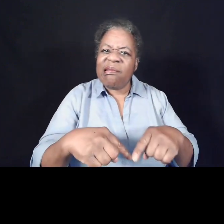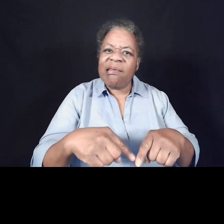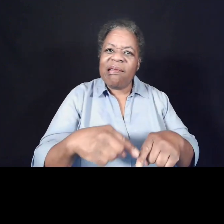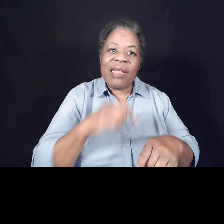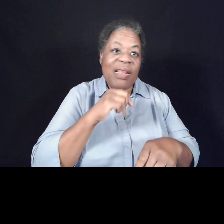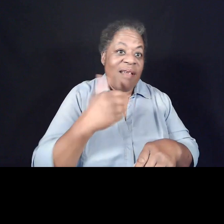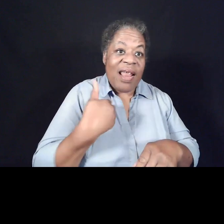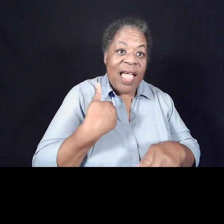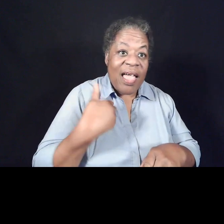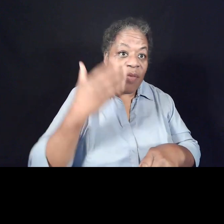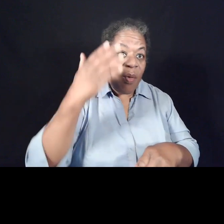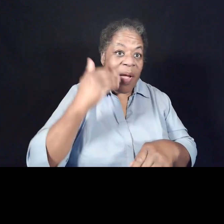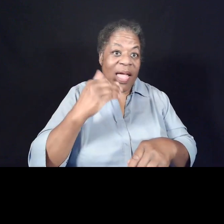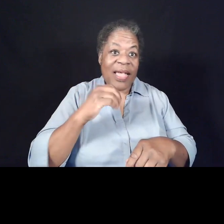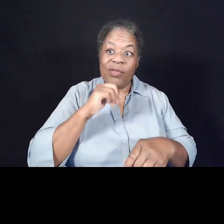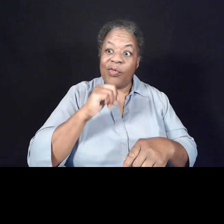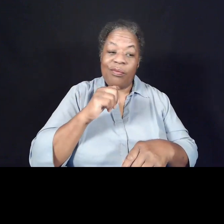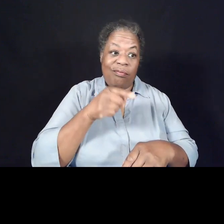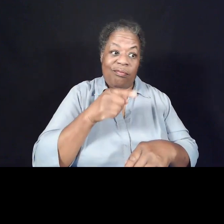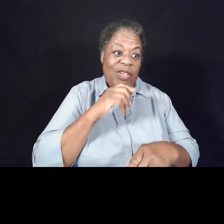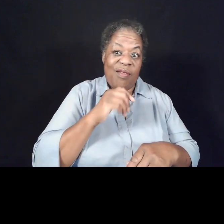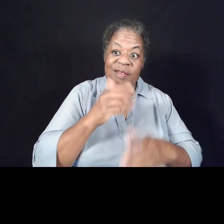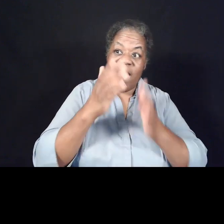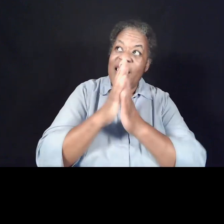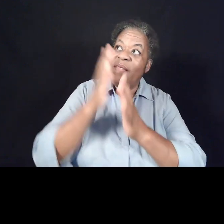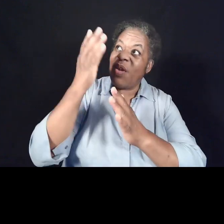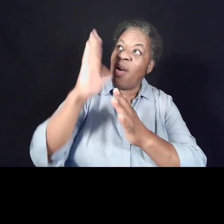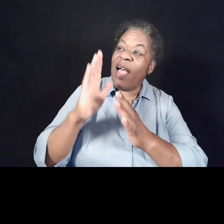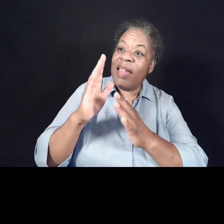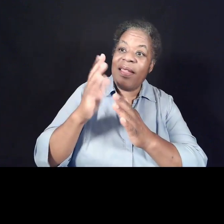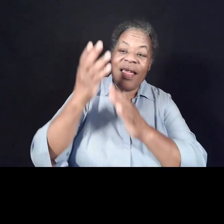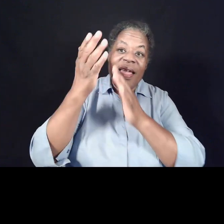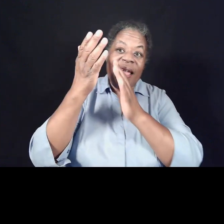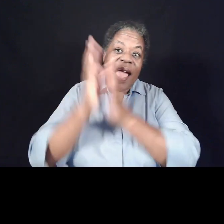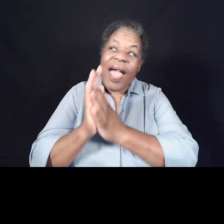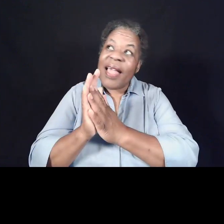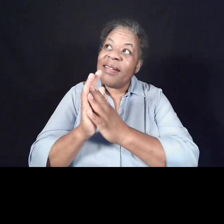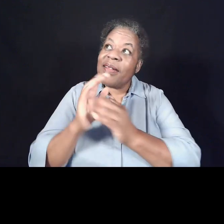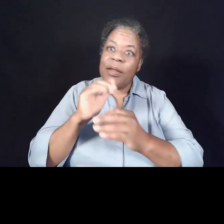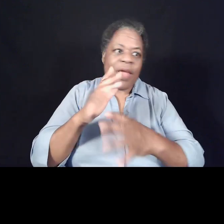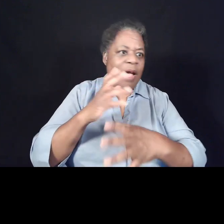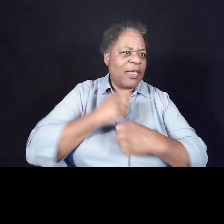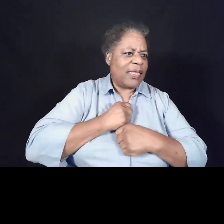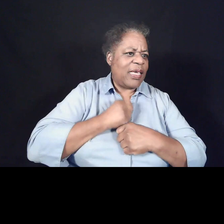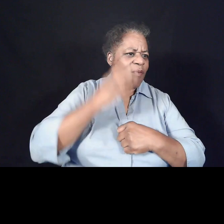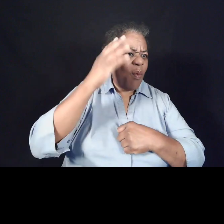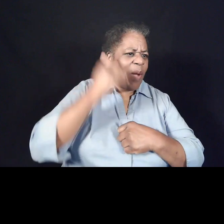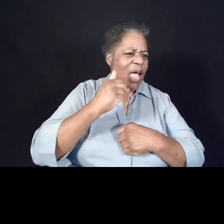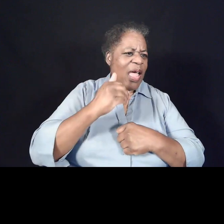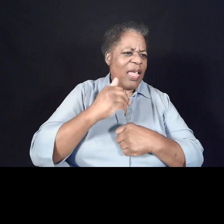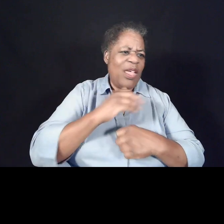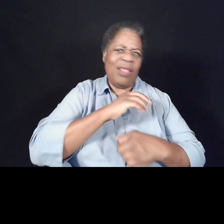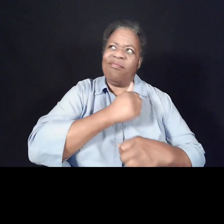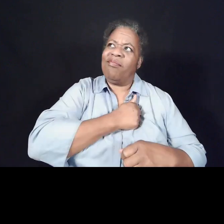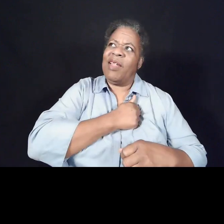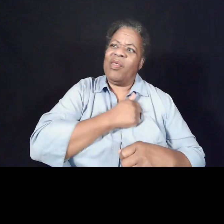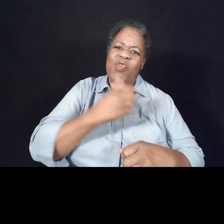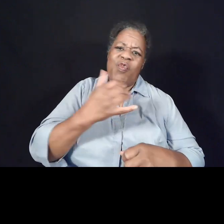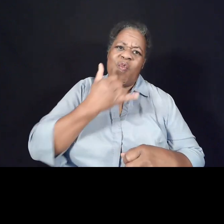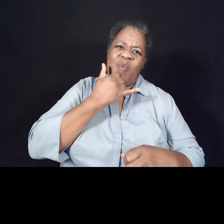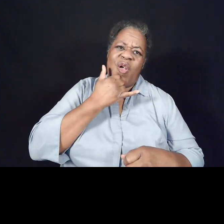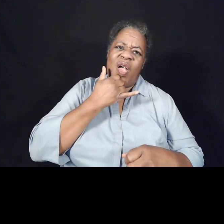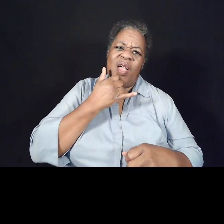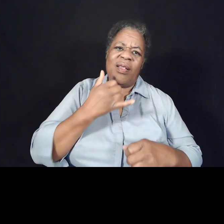you do not ask God. When you ask, you do not receive because you ask with wrong motives, that you may spend what you get on your